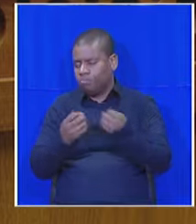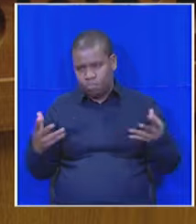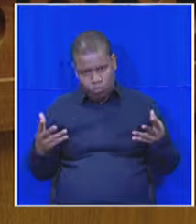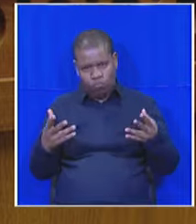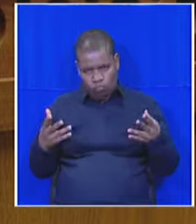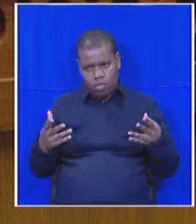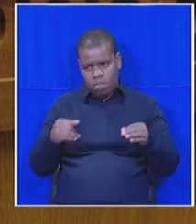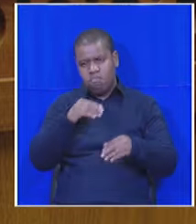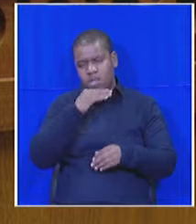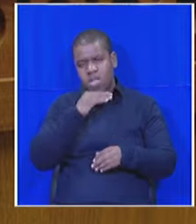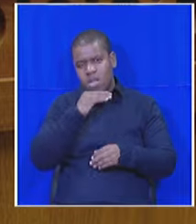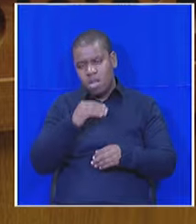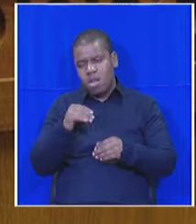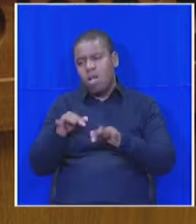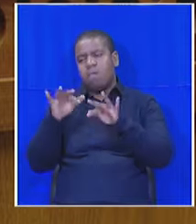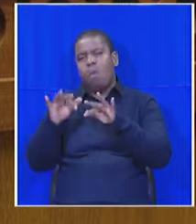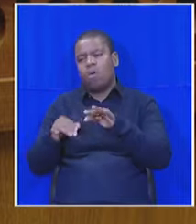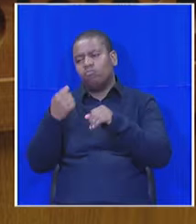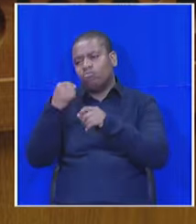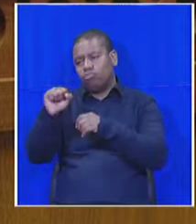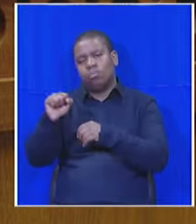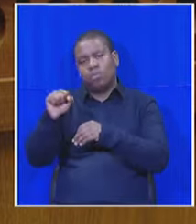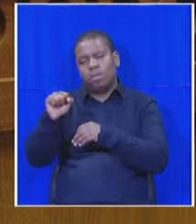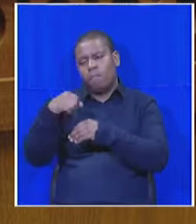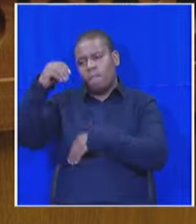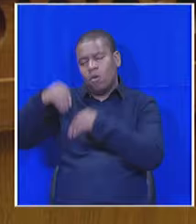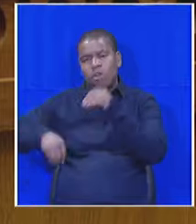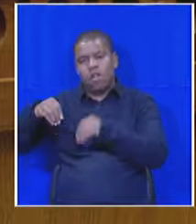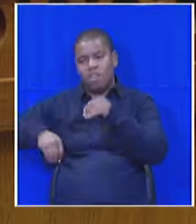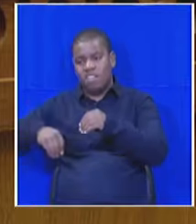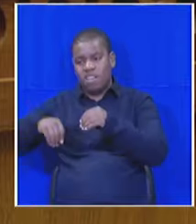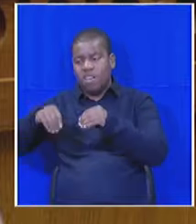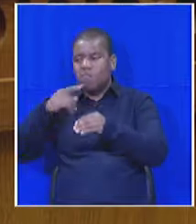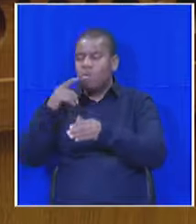does not support the crucial fight against corruption.